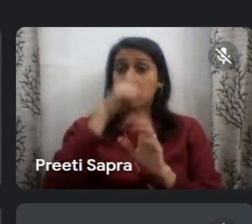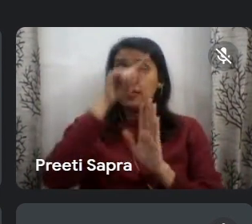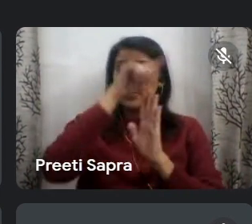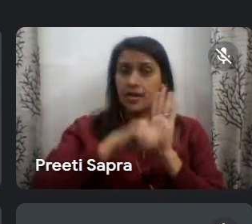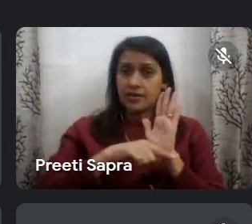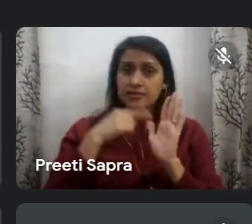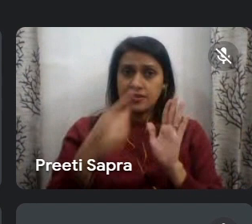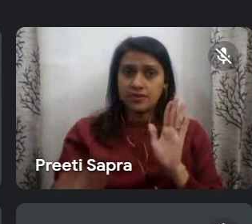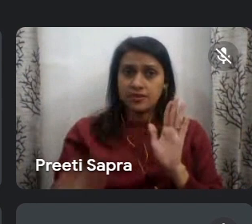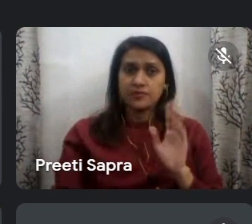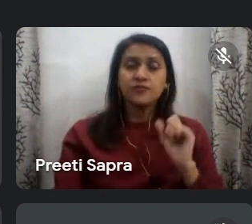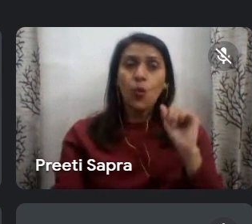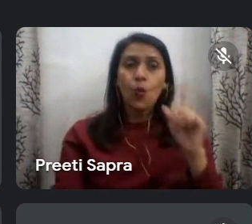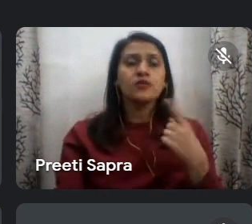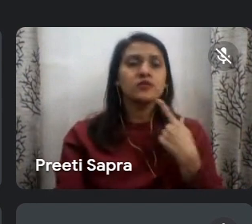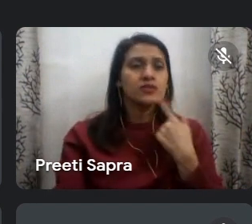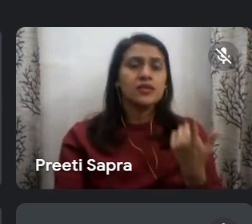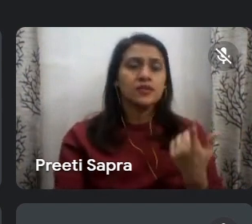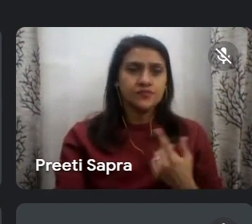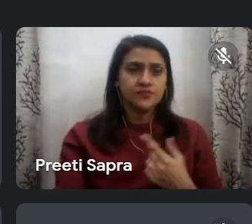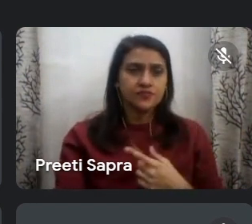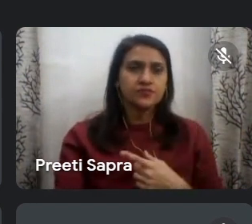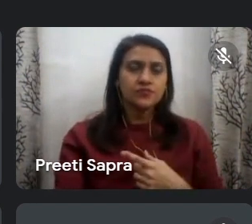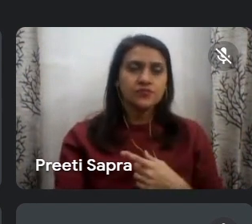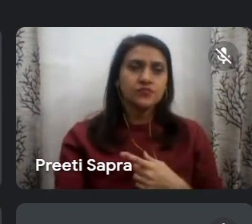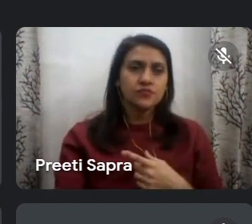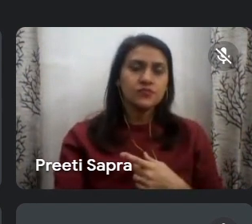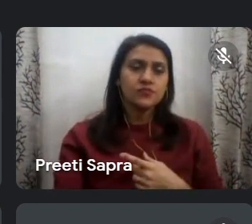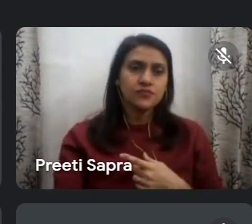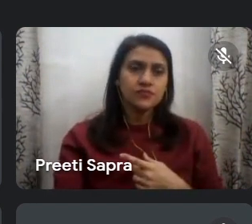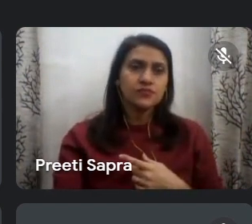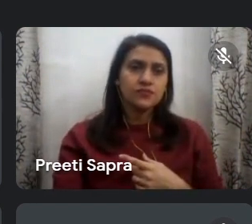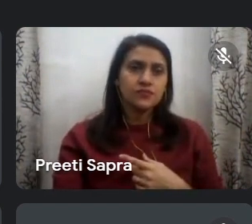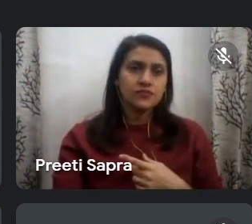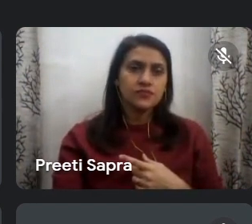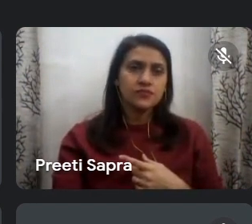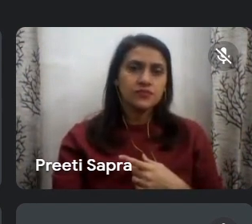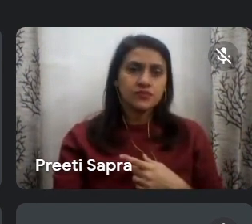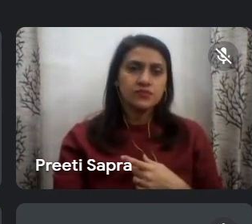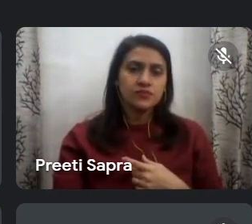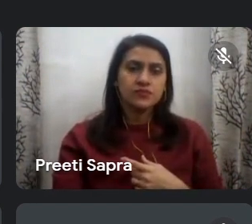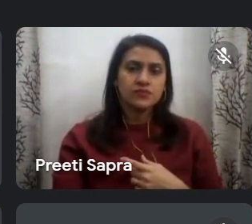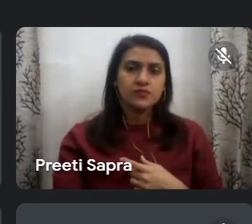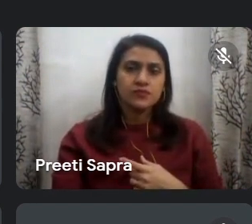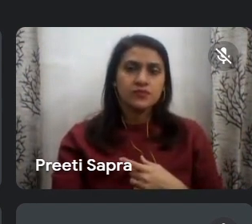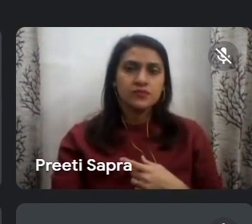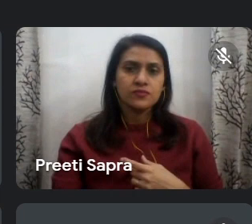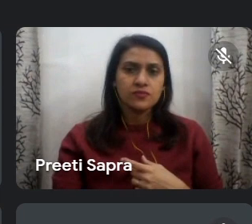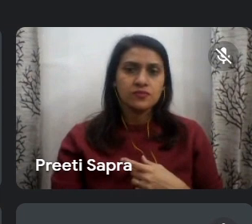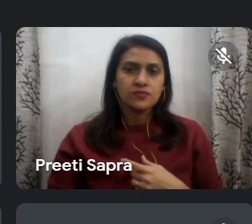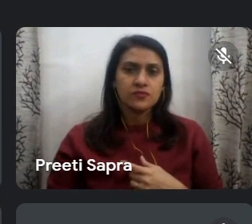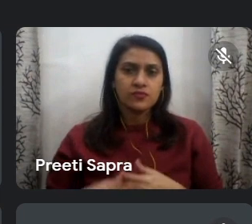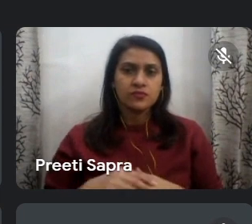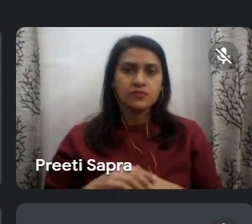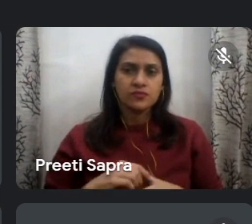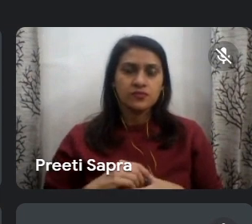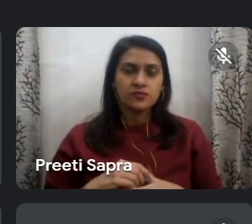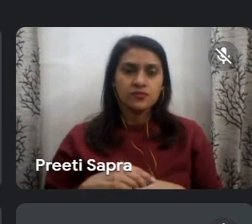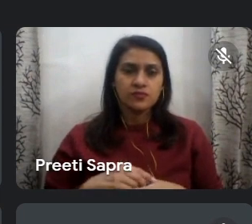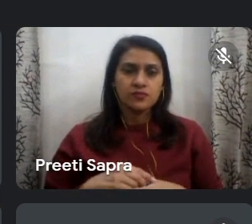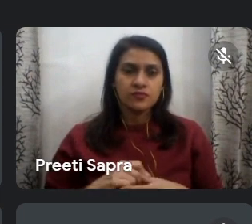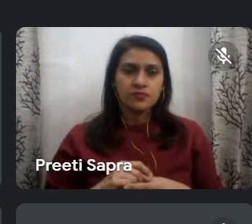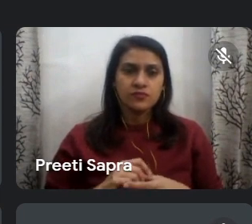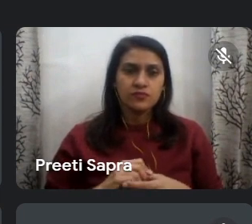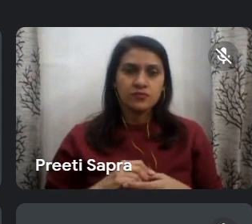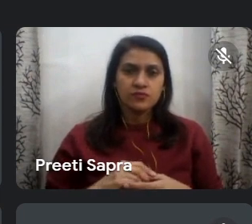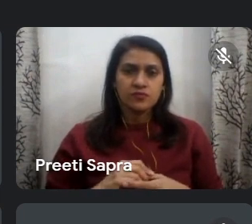first important thing is that first thing you should know is whether the child is in a position or not to go